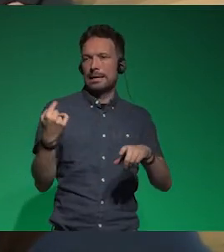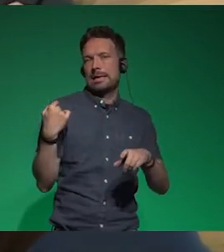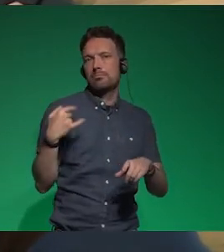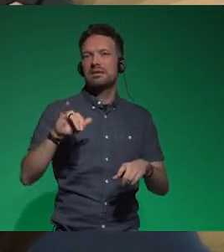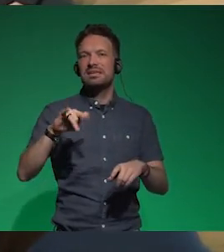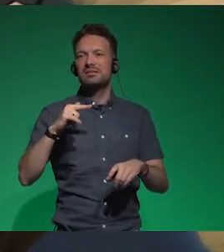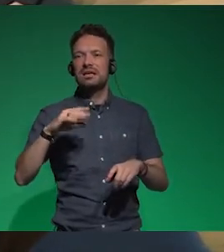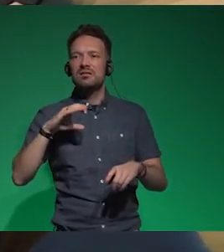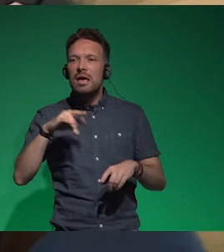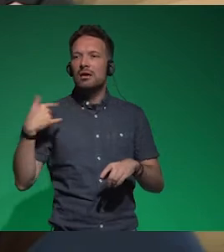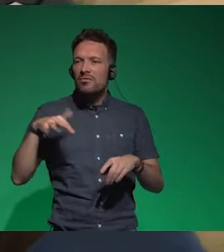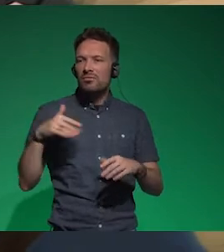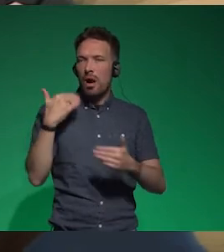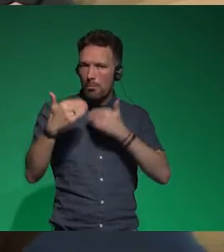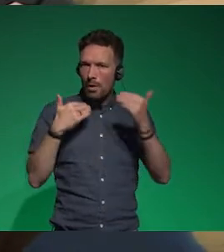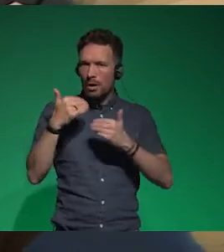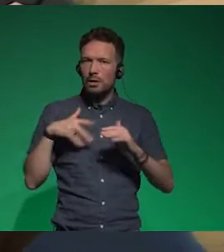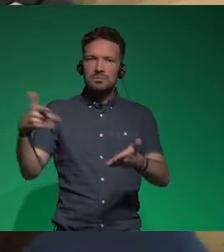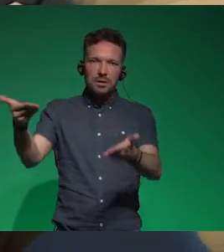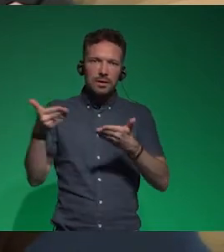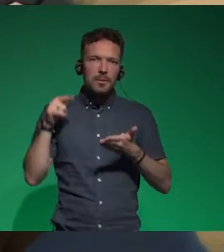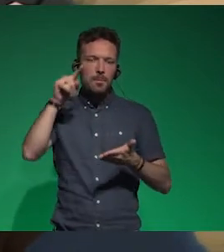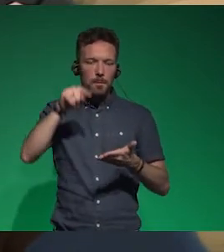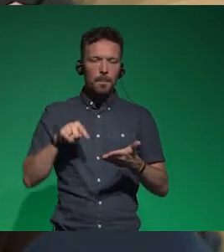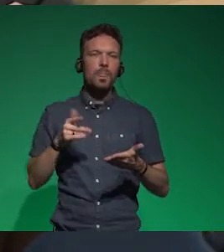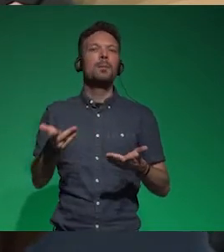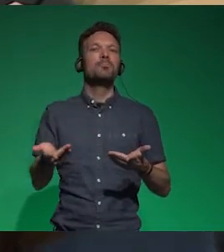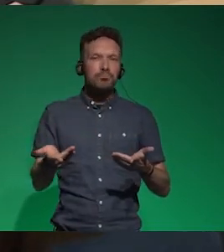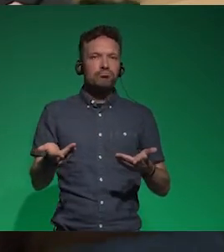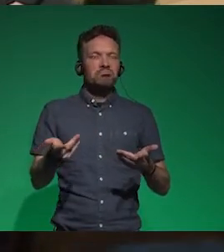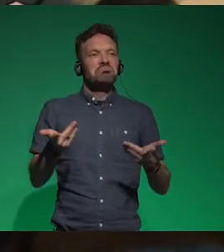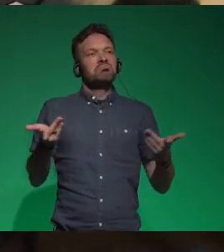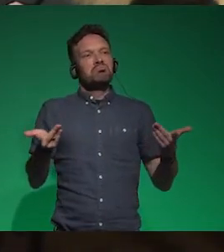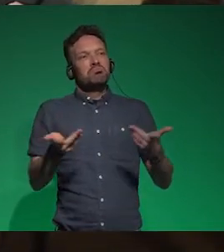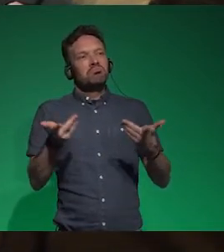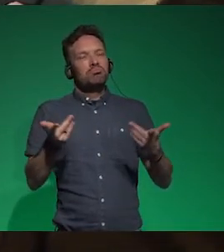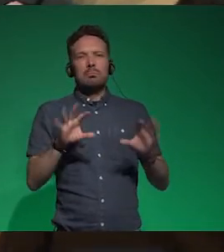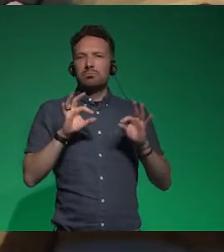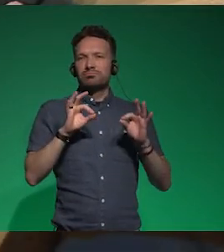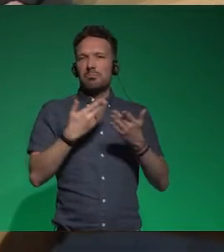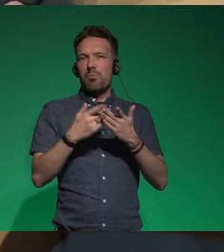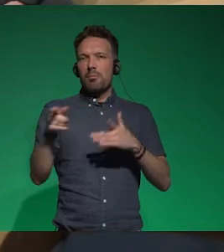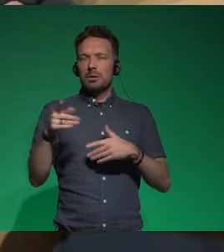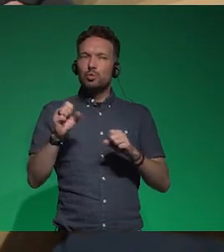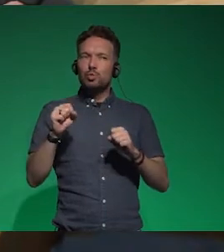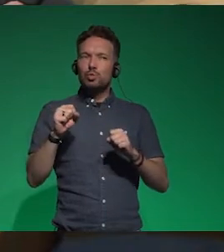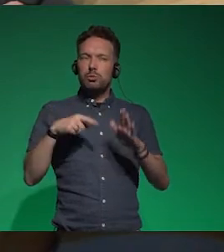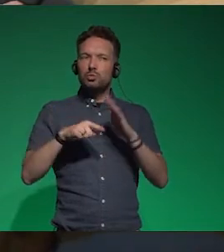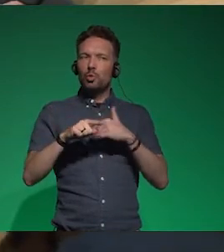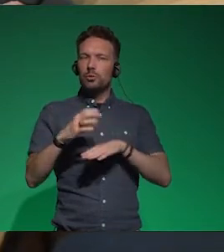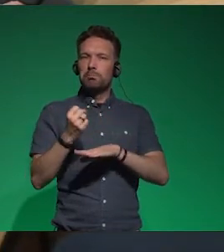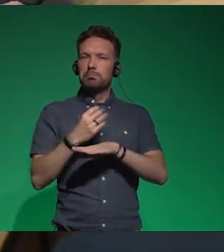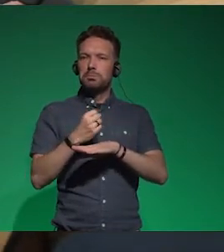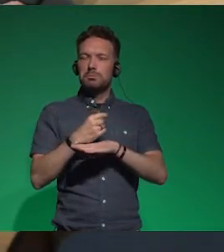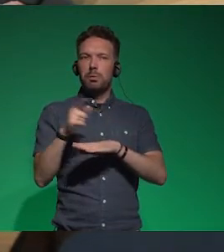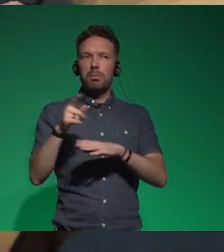the atmosphere for warming is. So we need to remove CO2